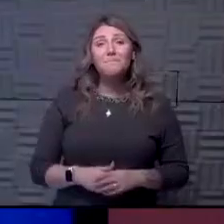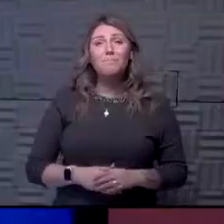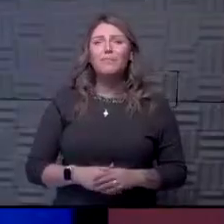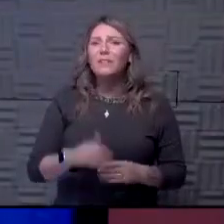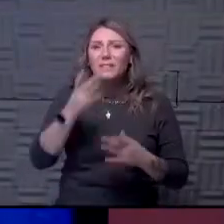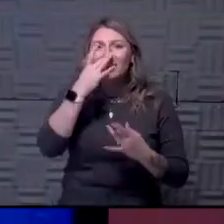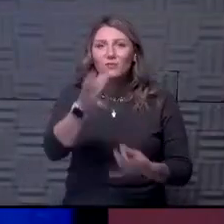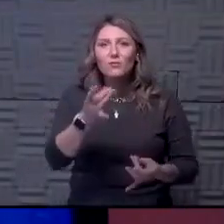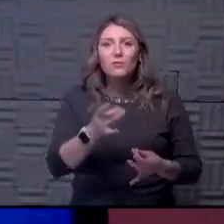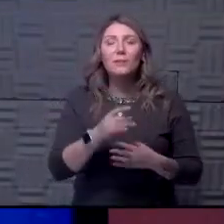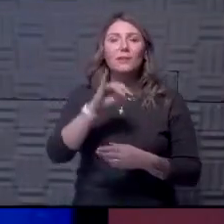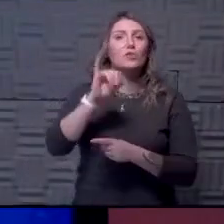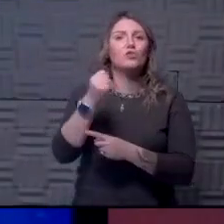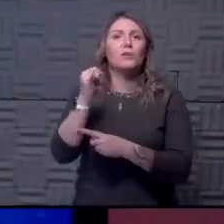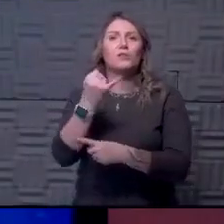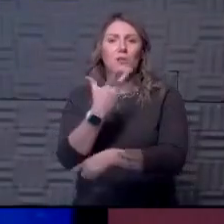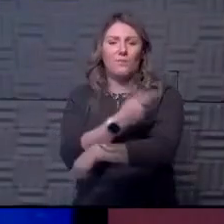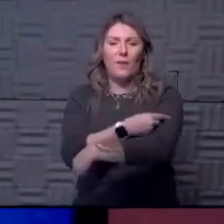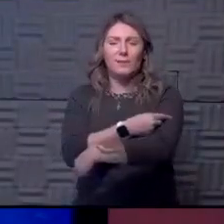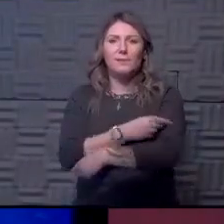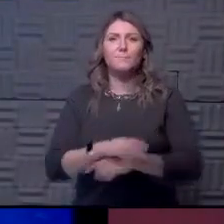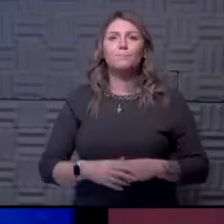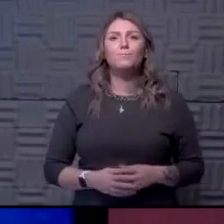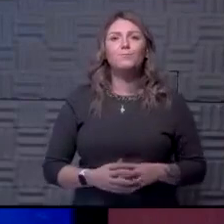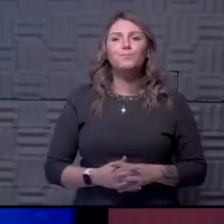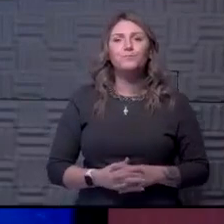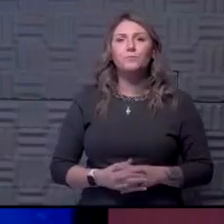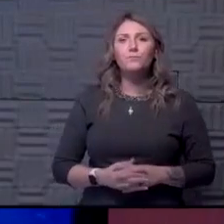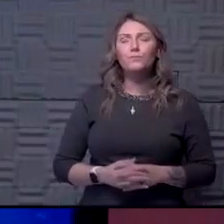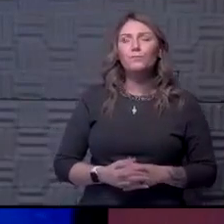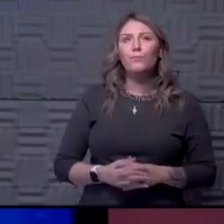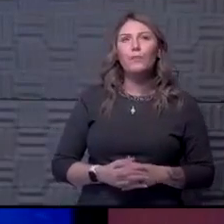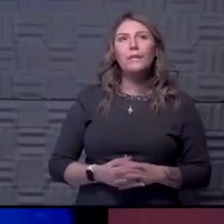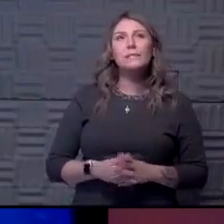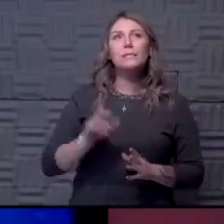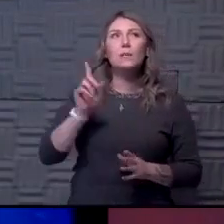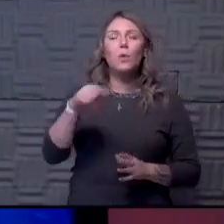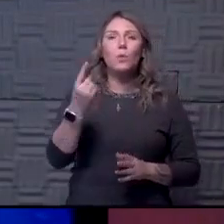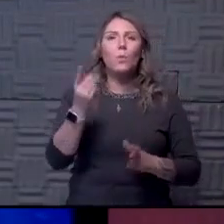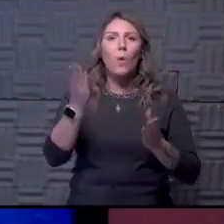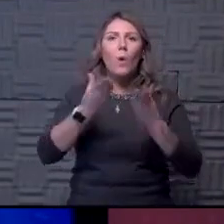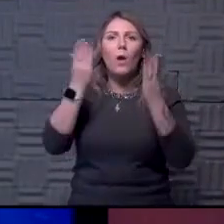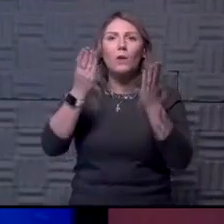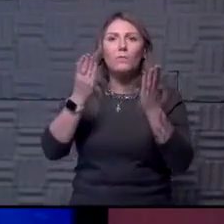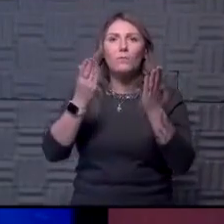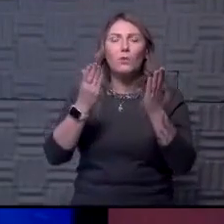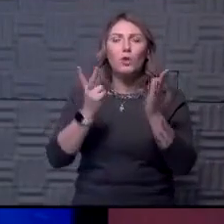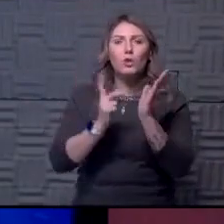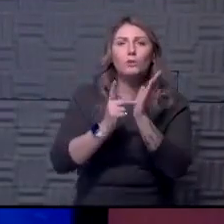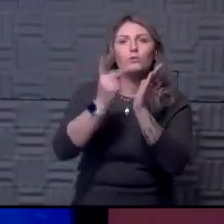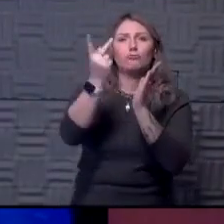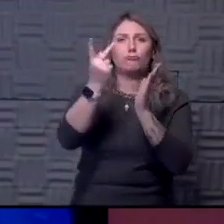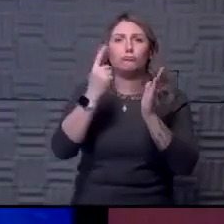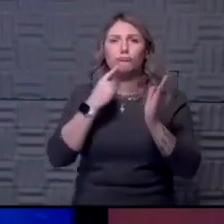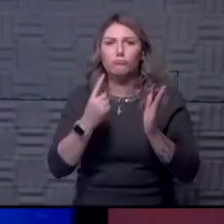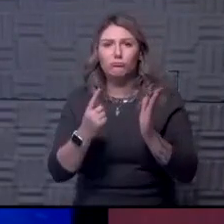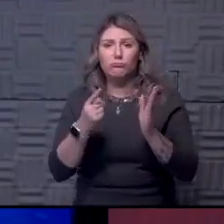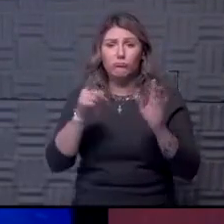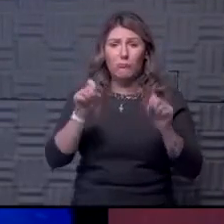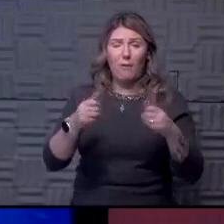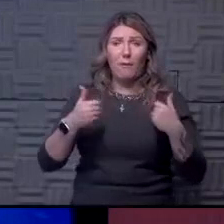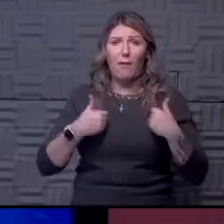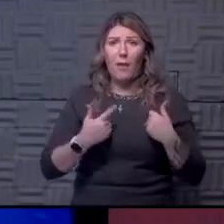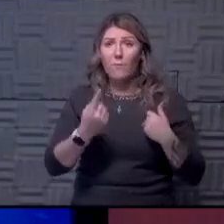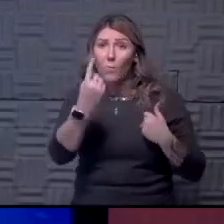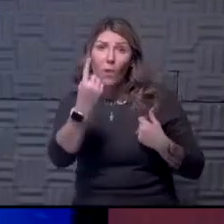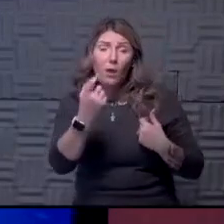interesting. The J&J vaccine is the only one that offered a dual track. That is, you could either have one dose or you